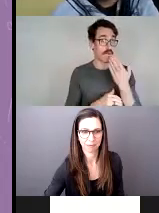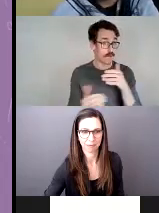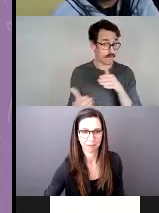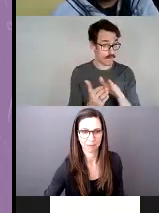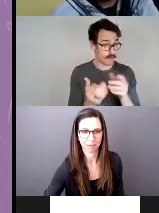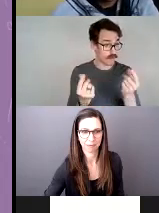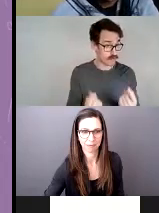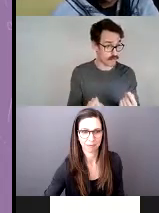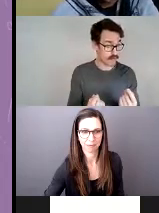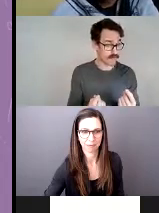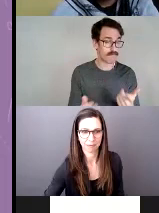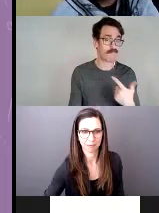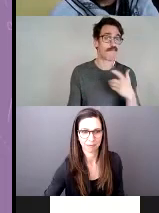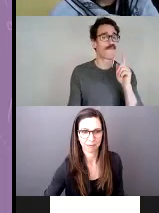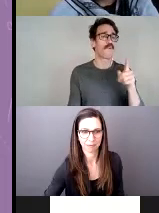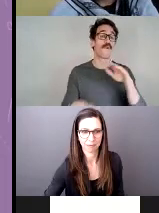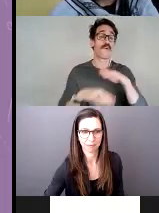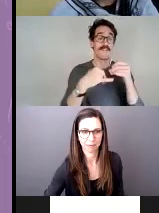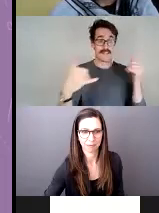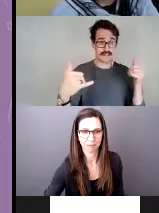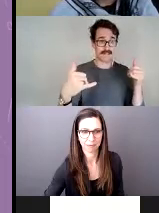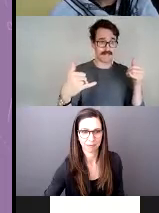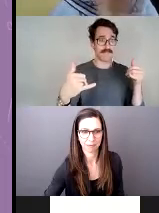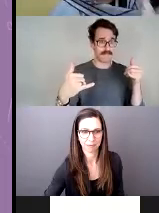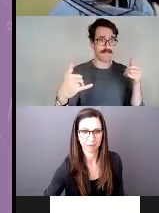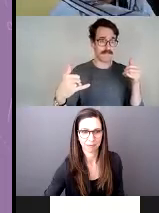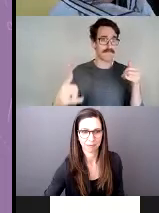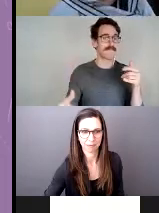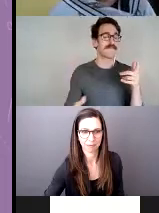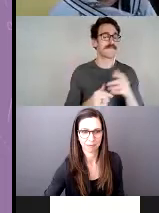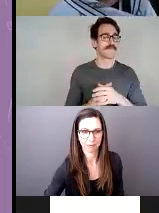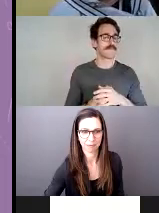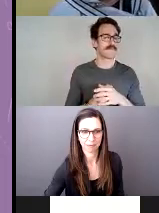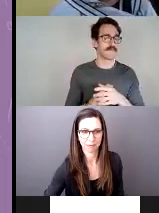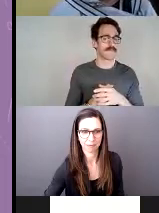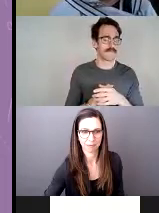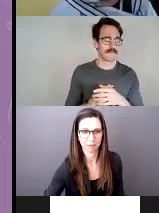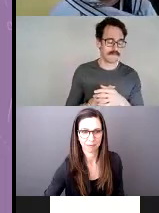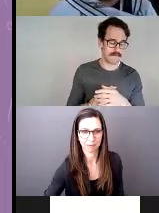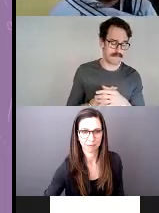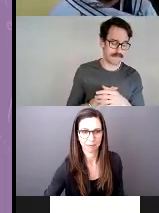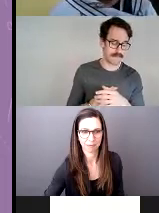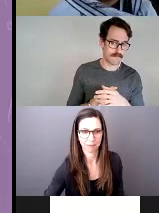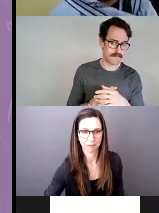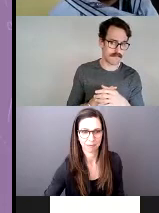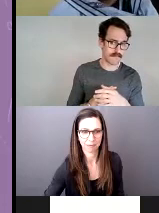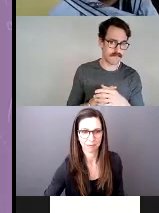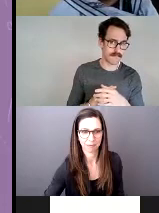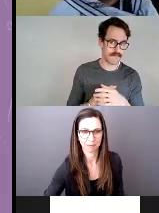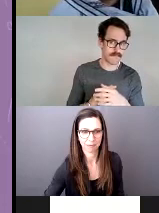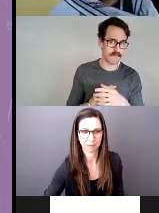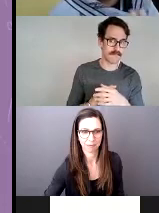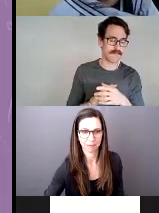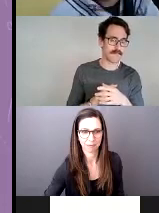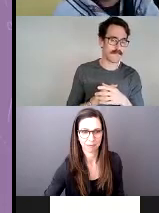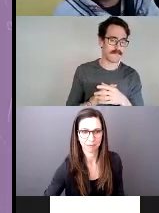it online. And we're also, yes, offering the online counseling. And we're looking